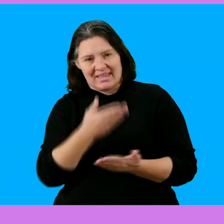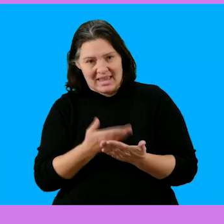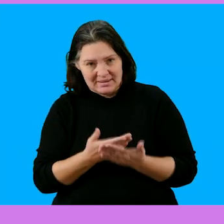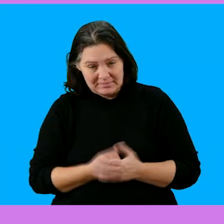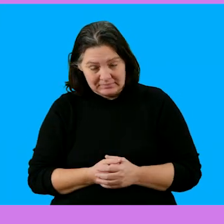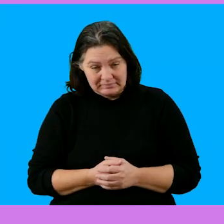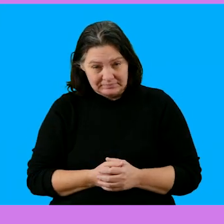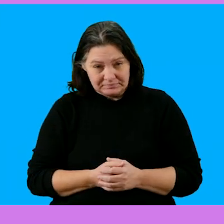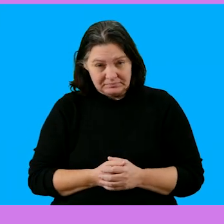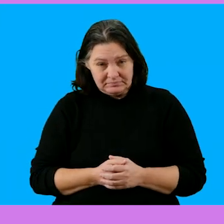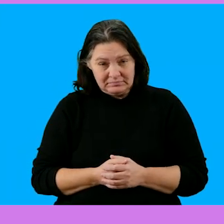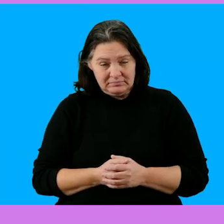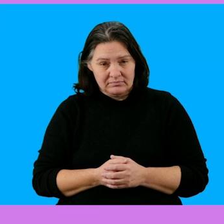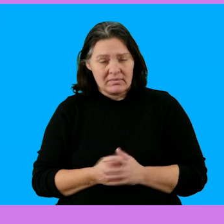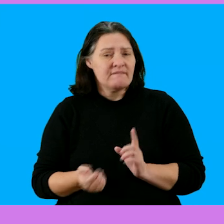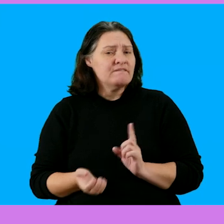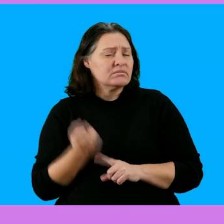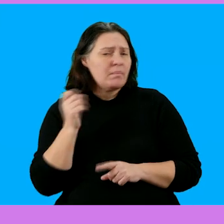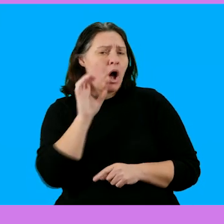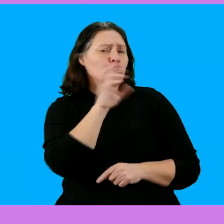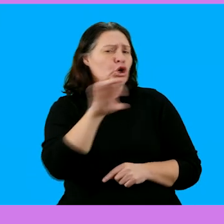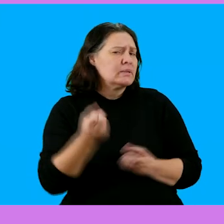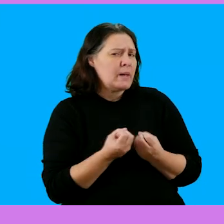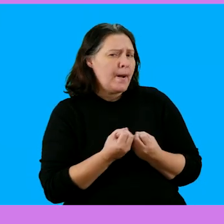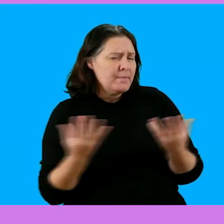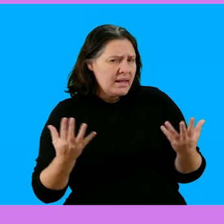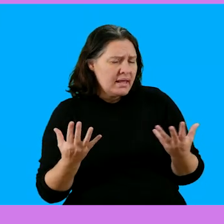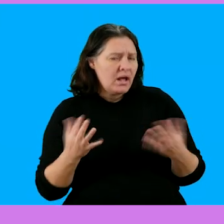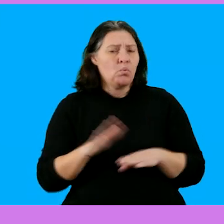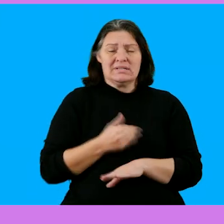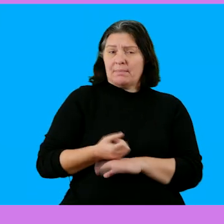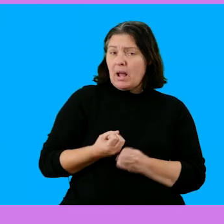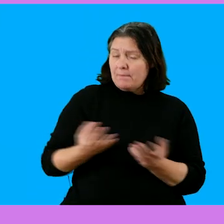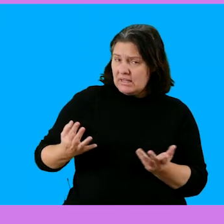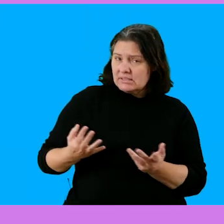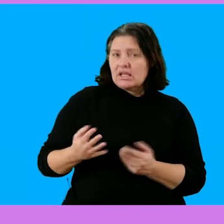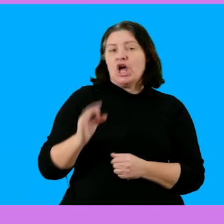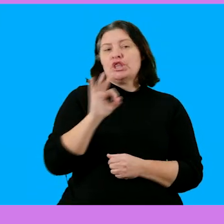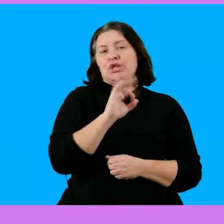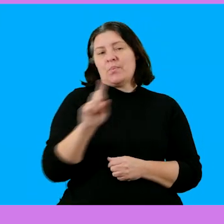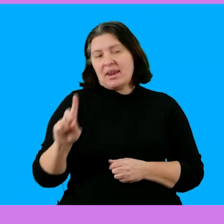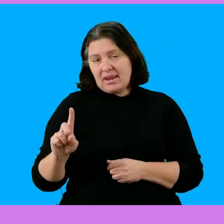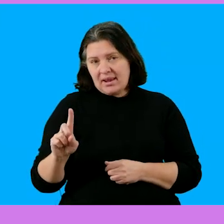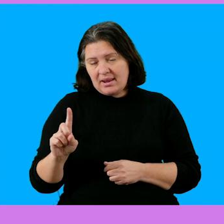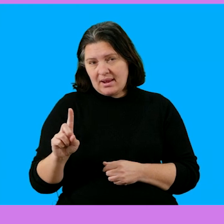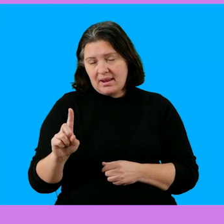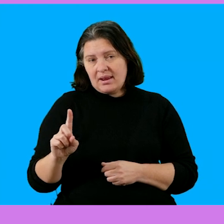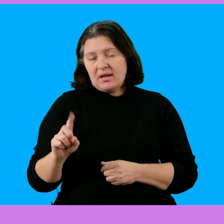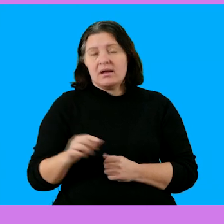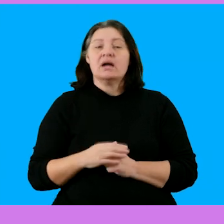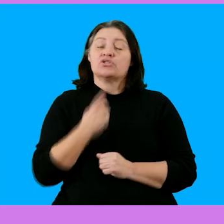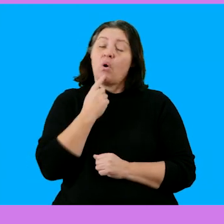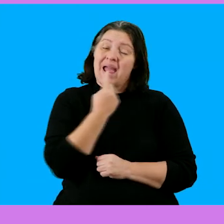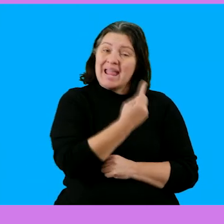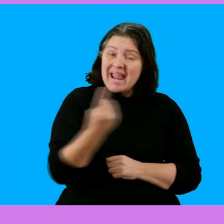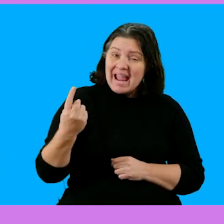here. So I first found out how many cottages. We established there are 31 of these cottages. We also